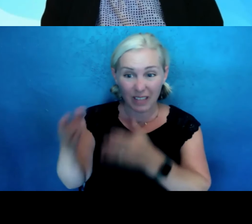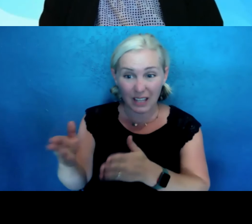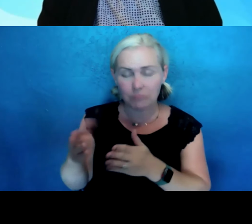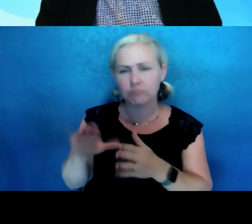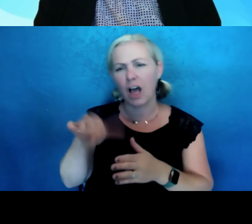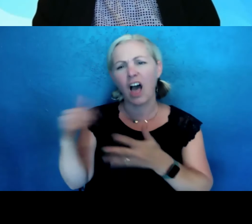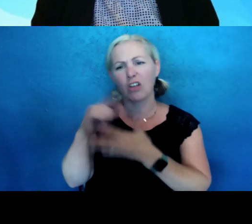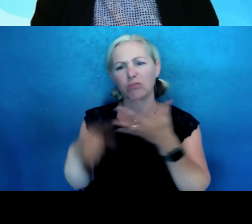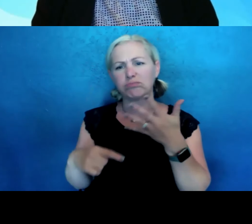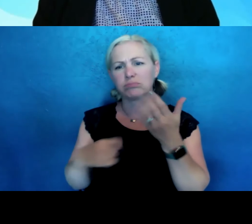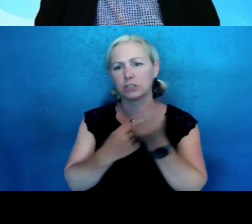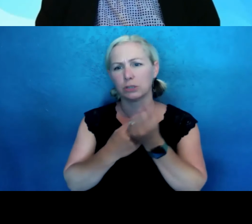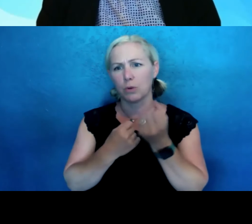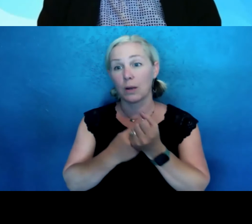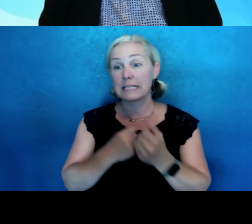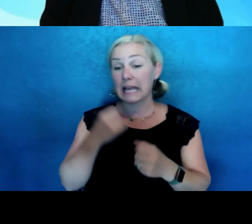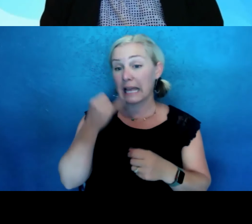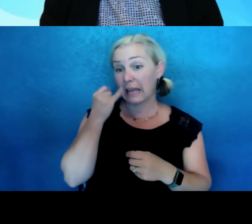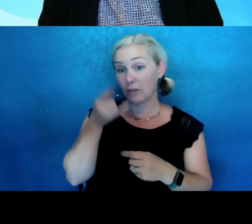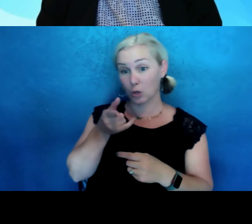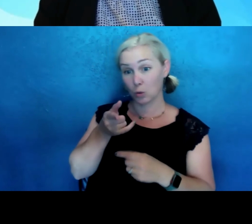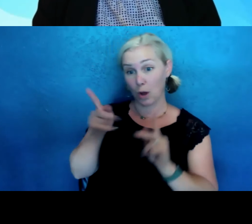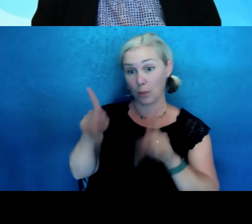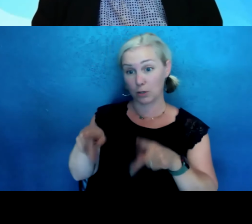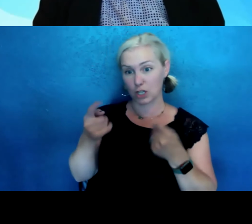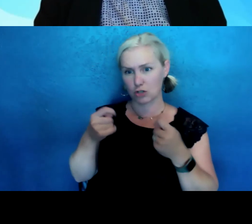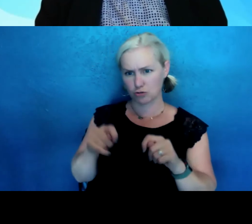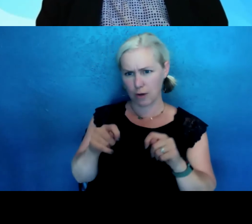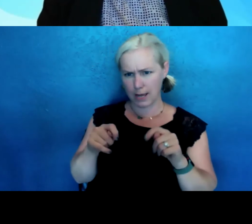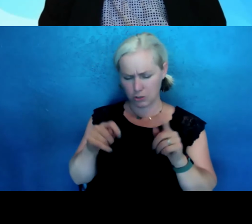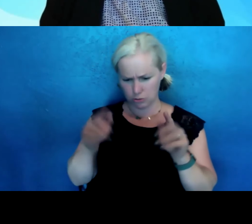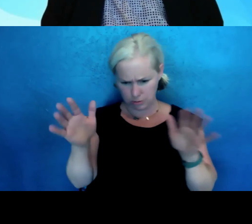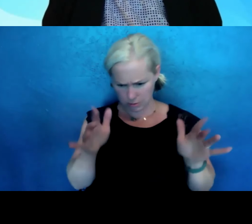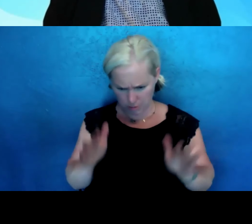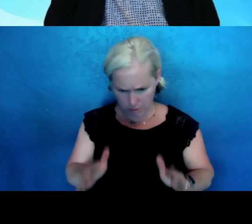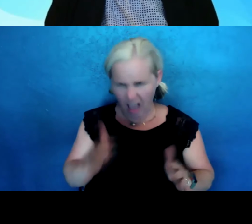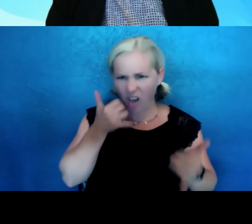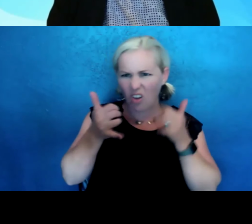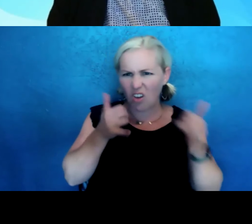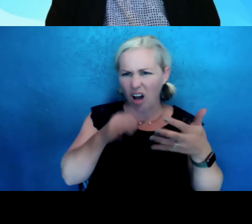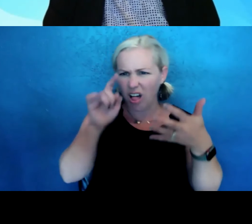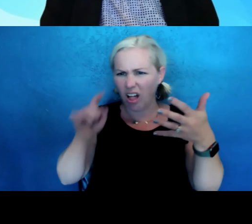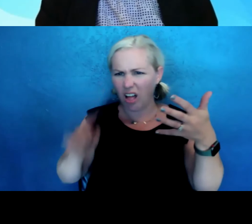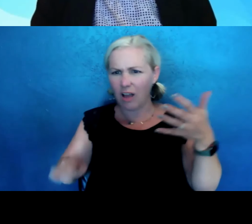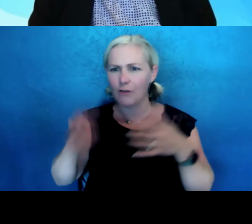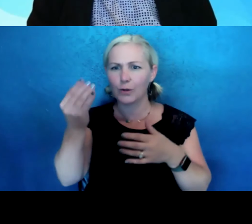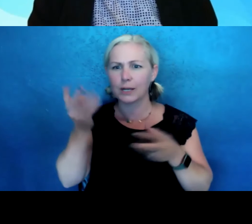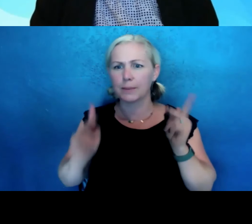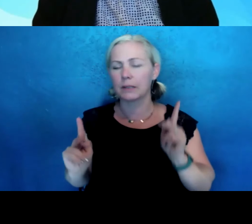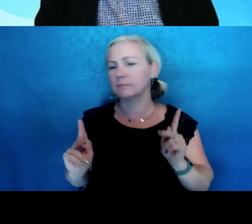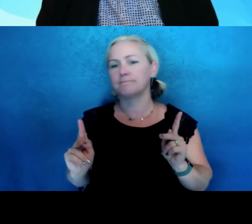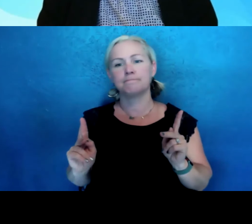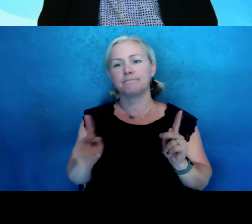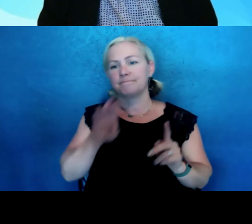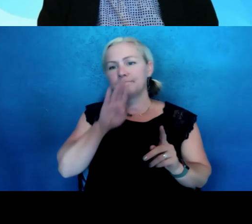And if you are a person trying to put that whole package together and call 14 people, at best it's frustrating